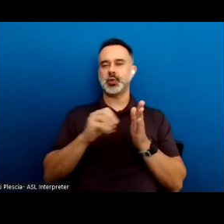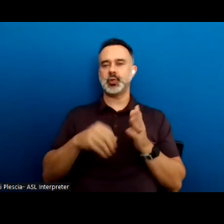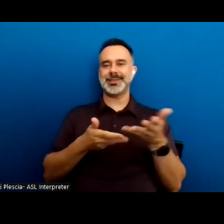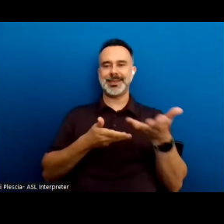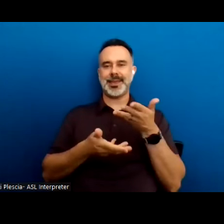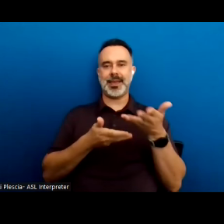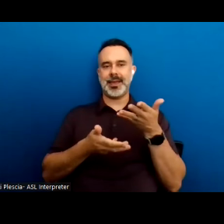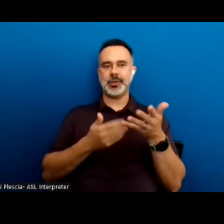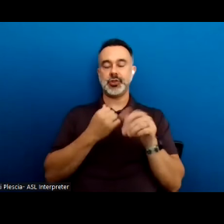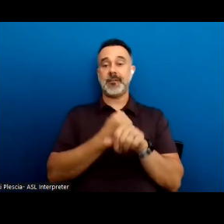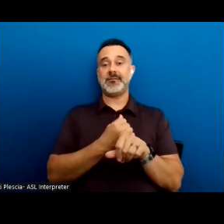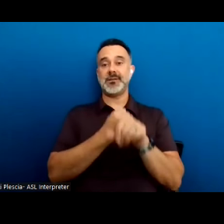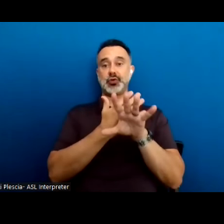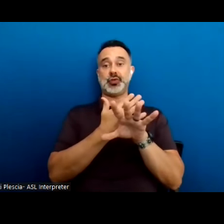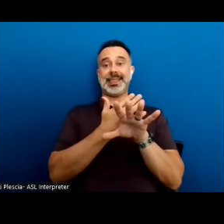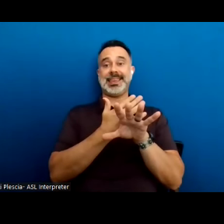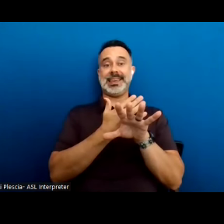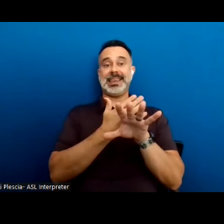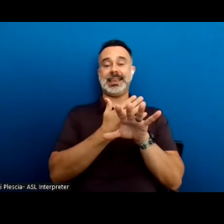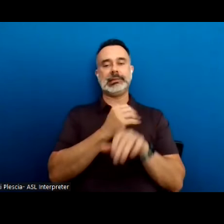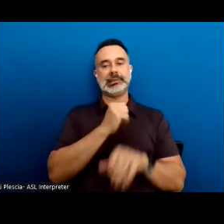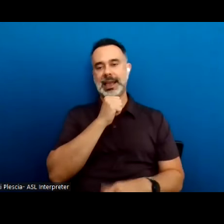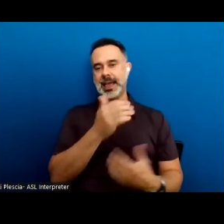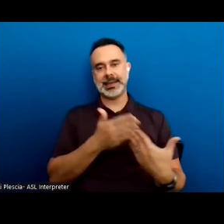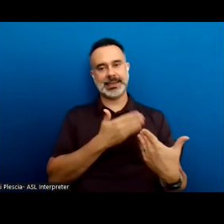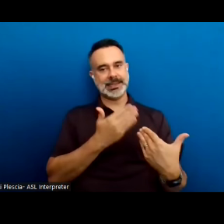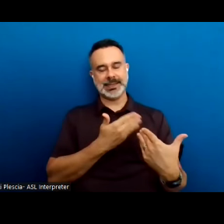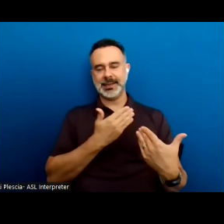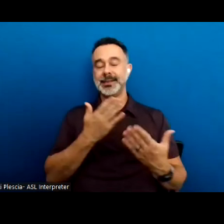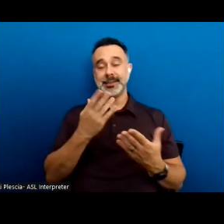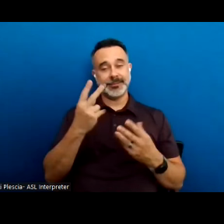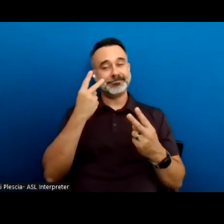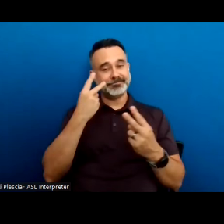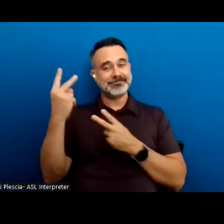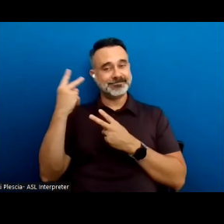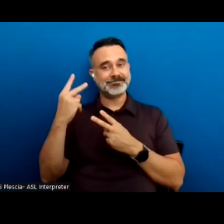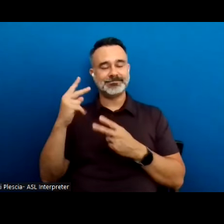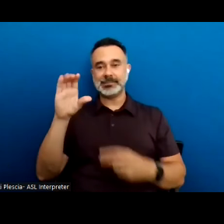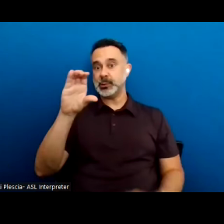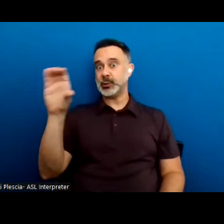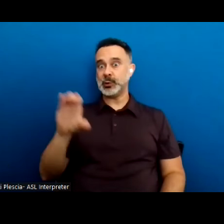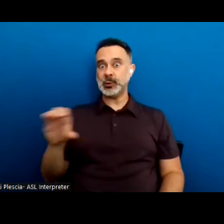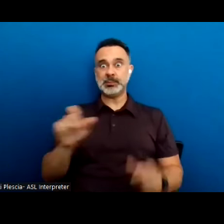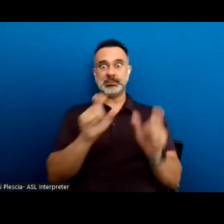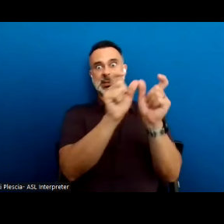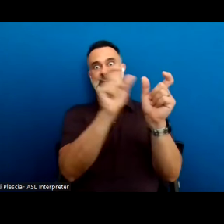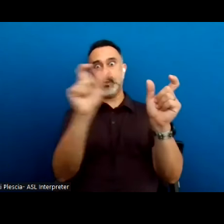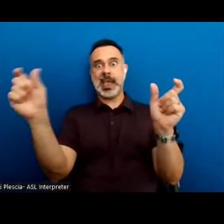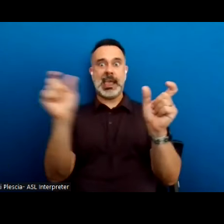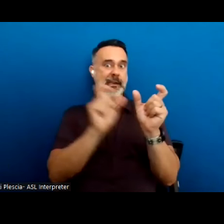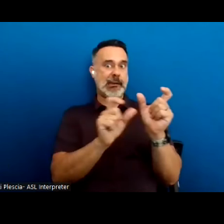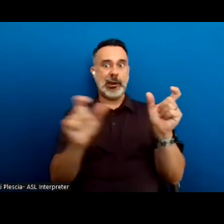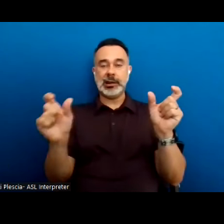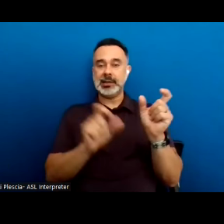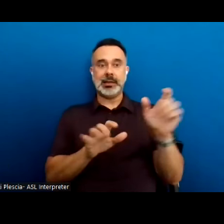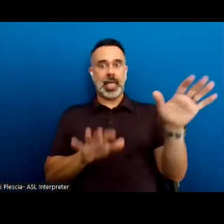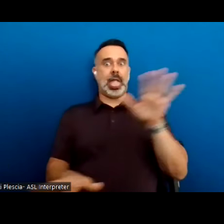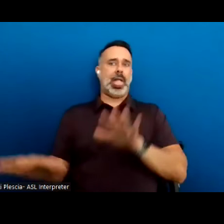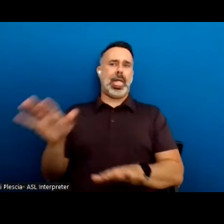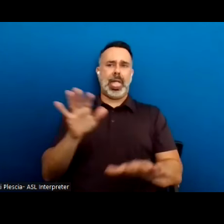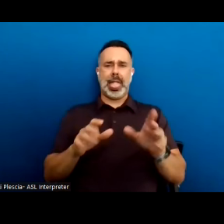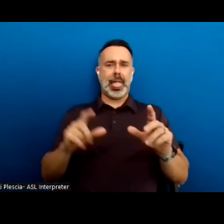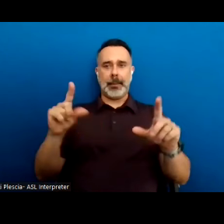virtually was not easy. Many of you probably remember the whole Zoom squares, you know, everybody popping in and